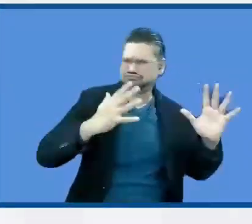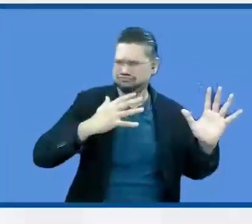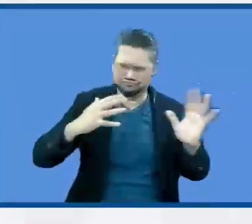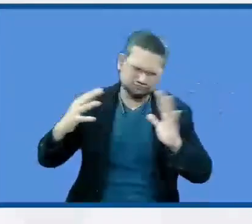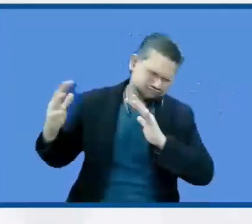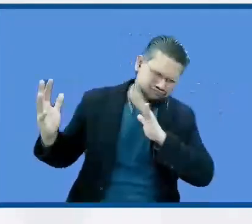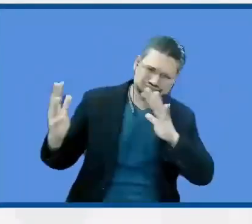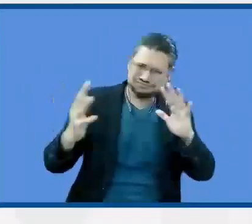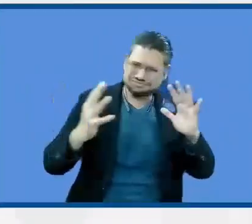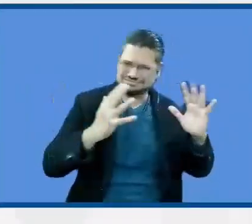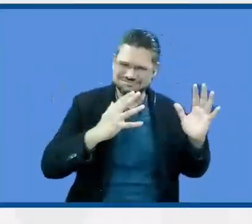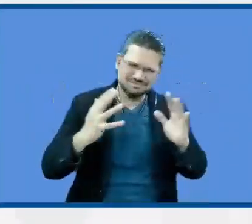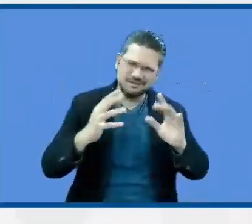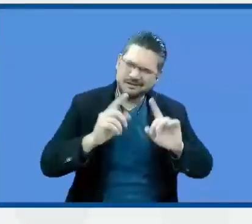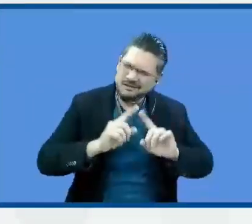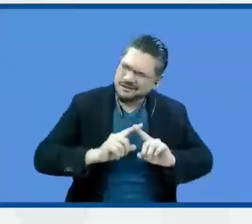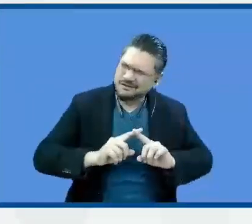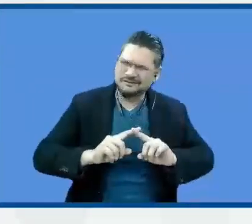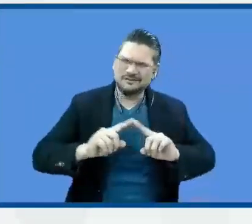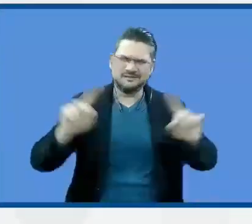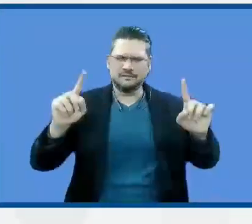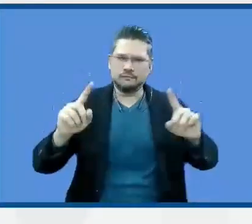Material and for the people.